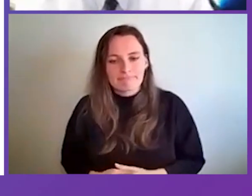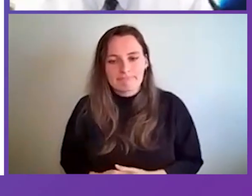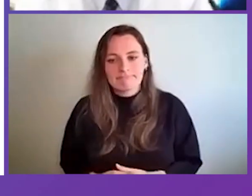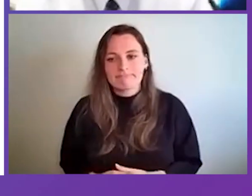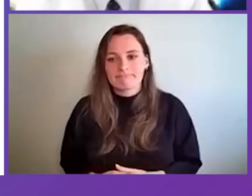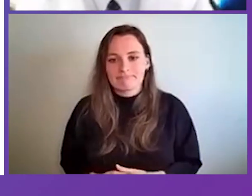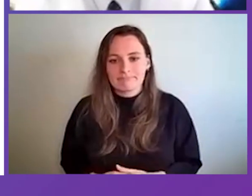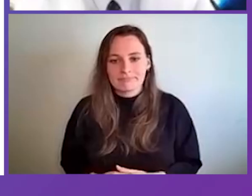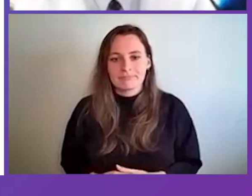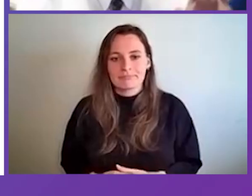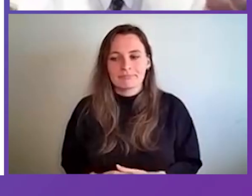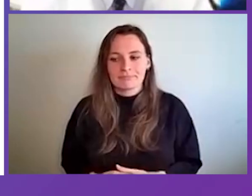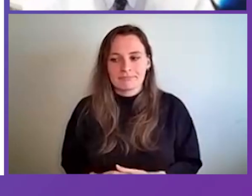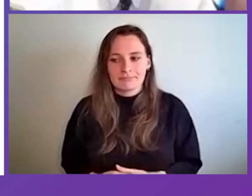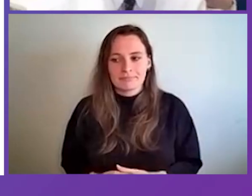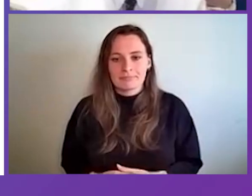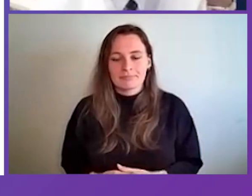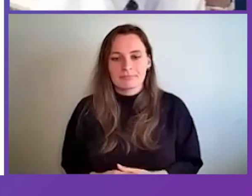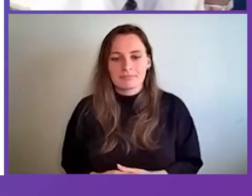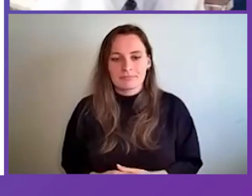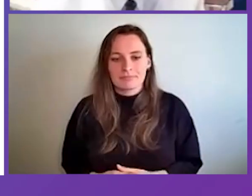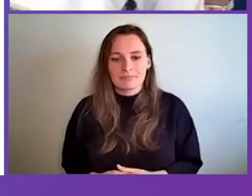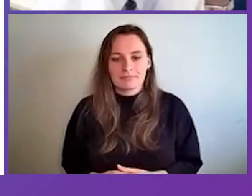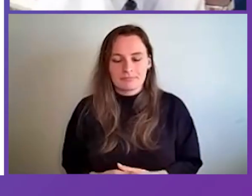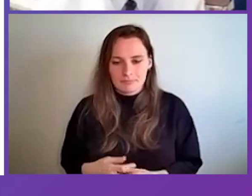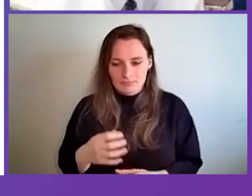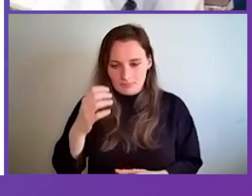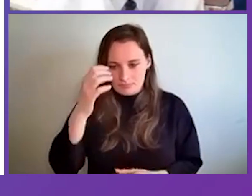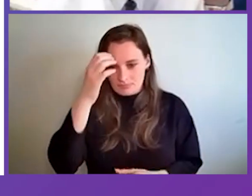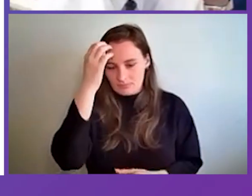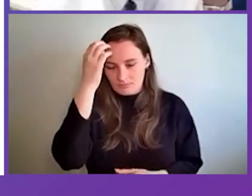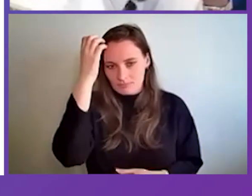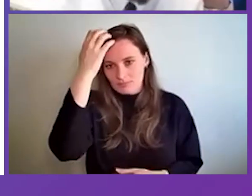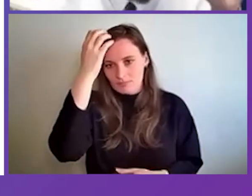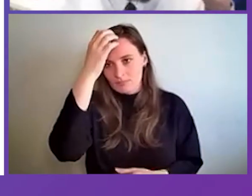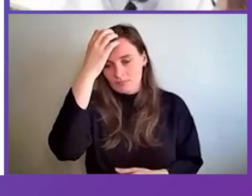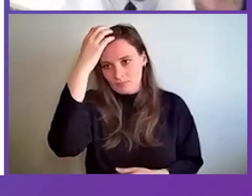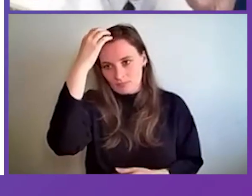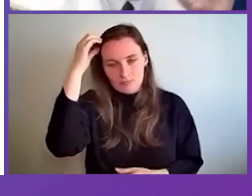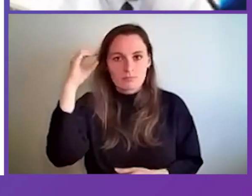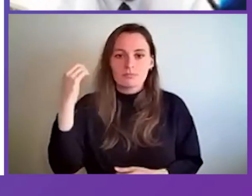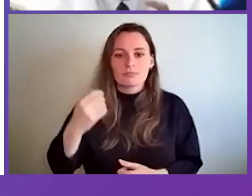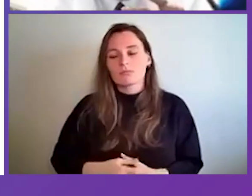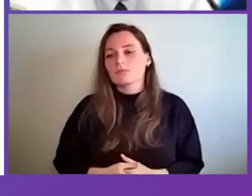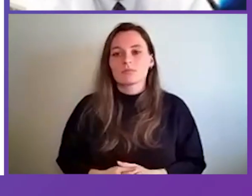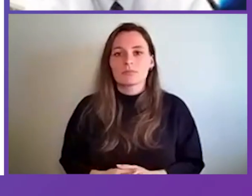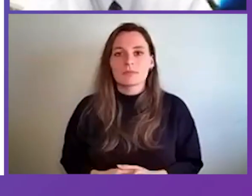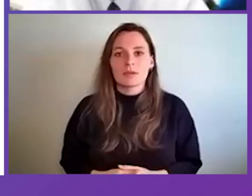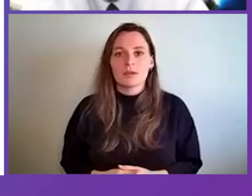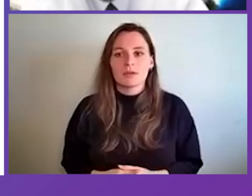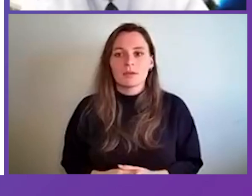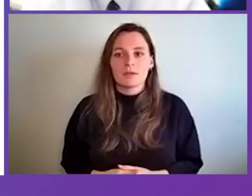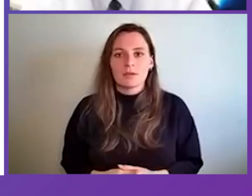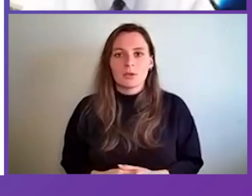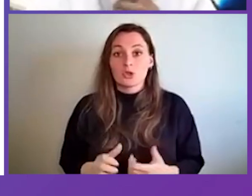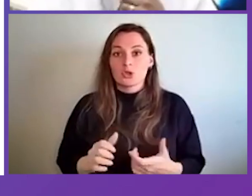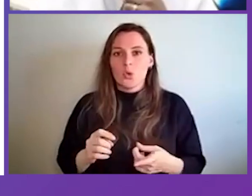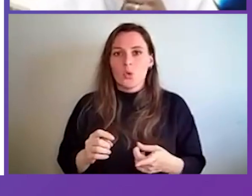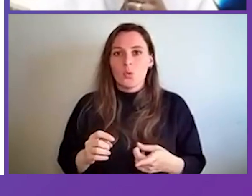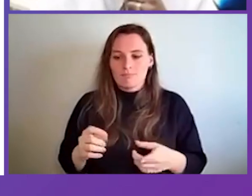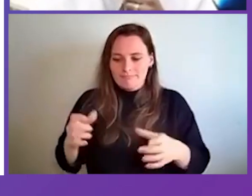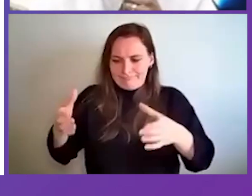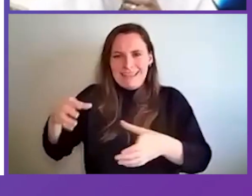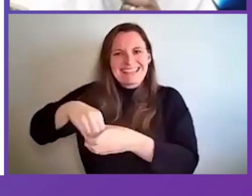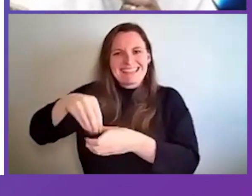The way we get the data to recreate the motion of a flight is using